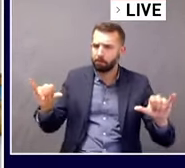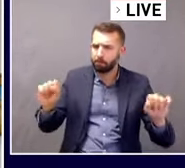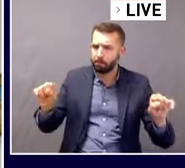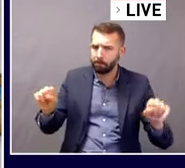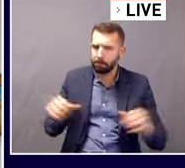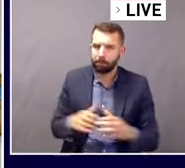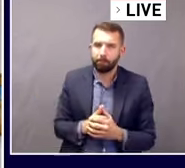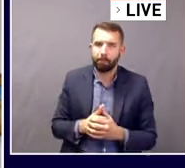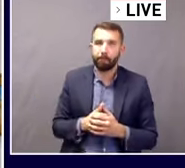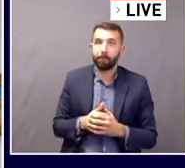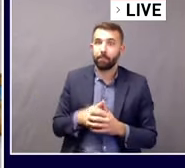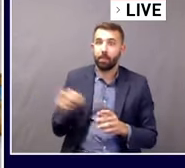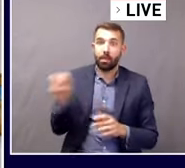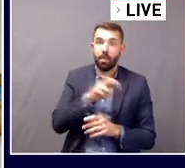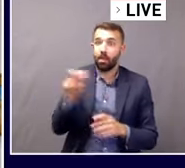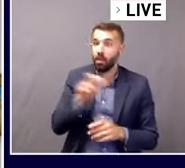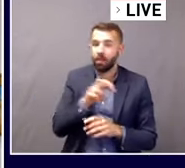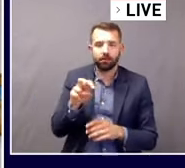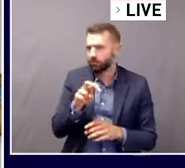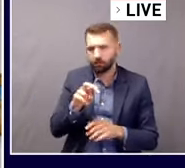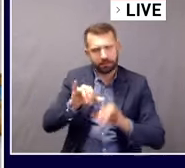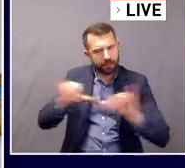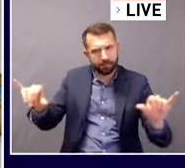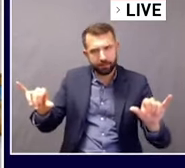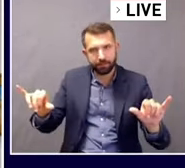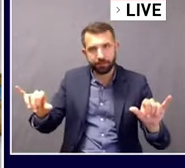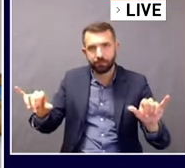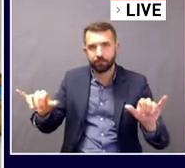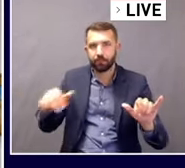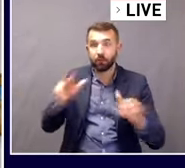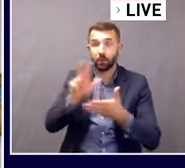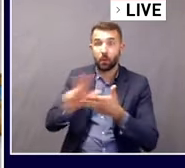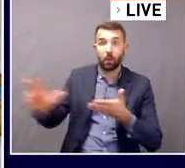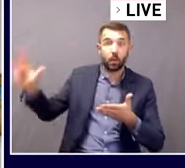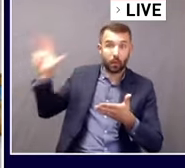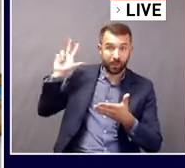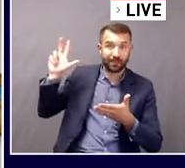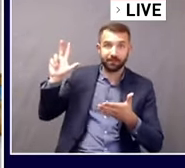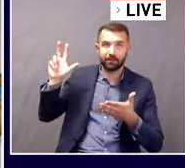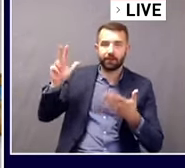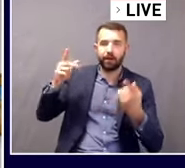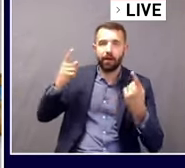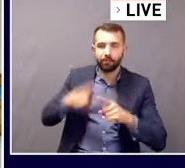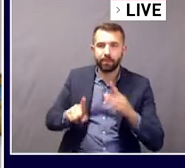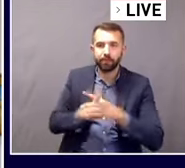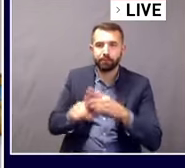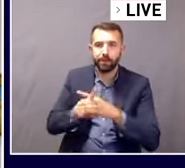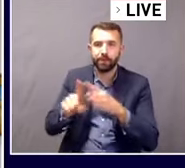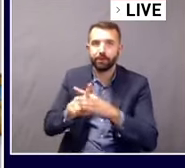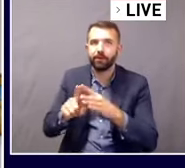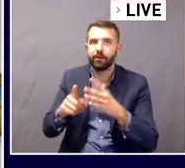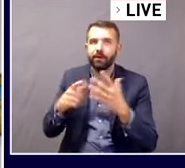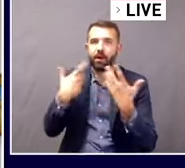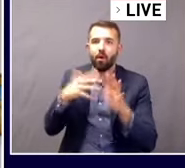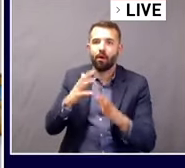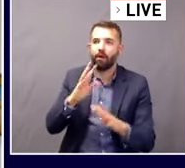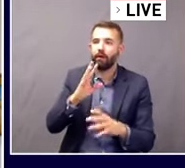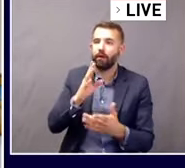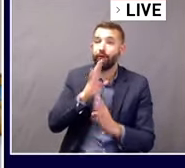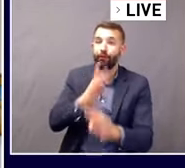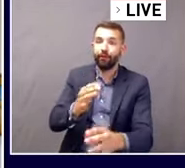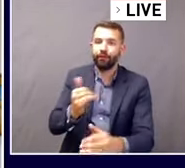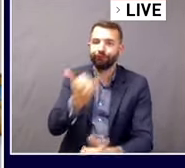weeks, I don't want to misspeak about when something was possible and when it wasn't. So for the historical look